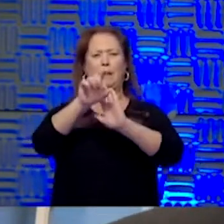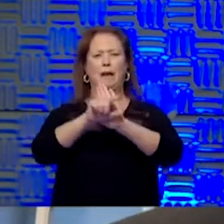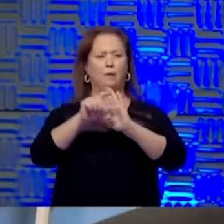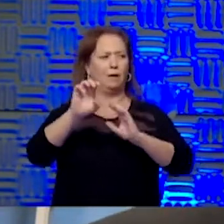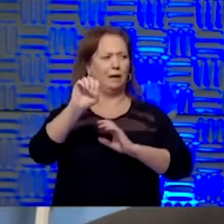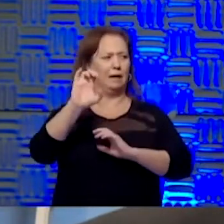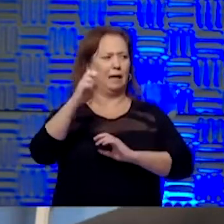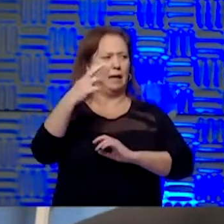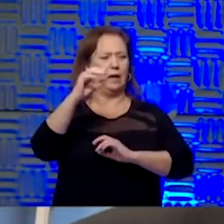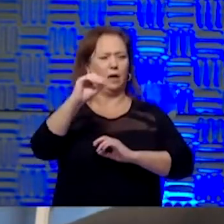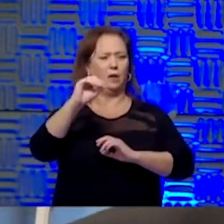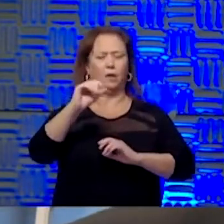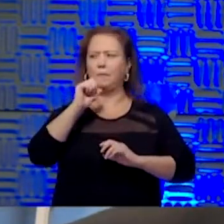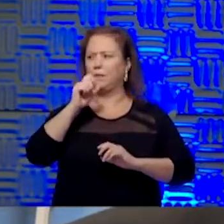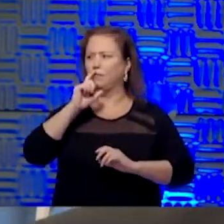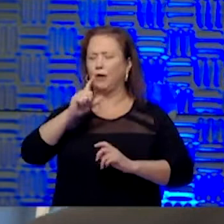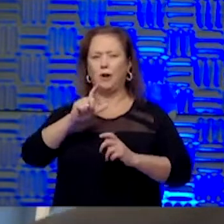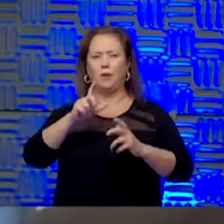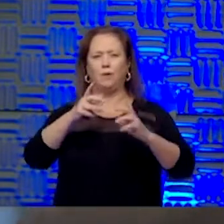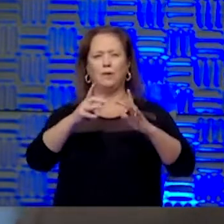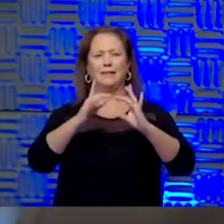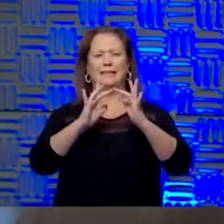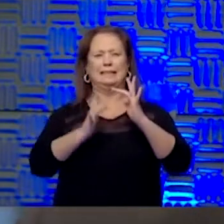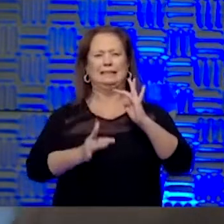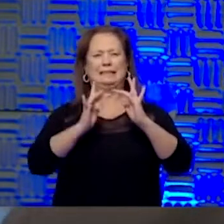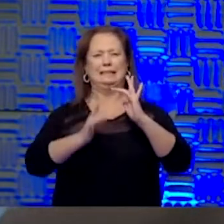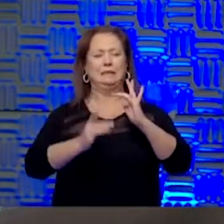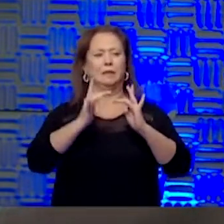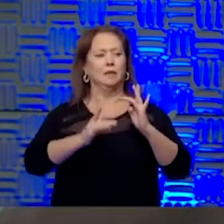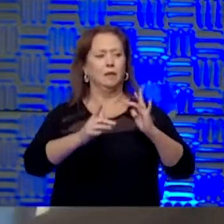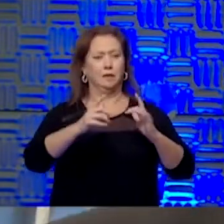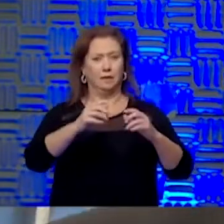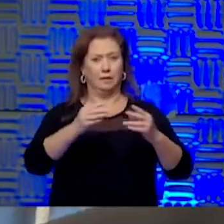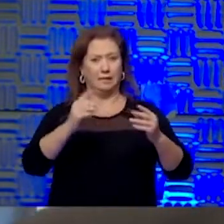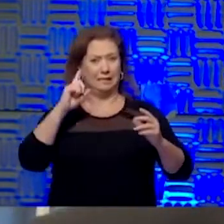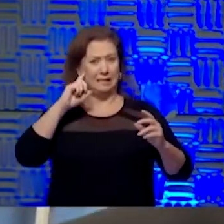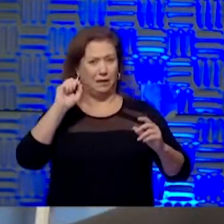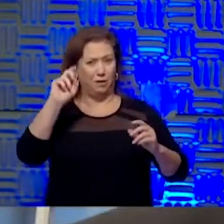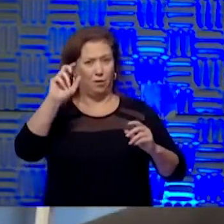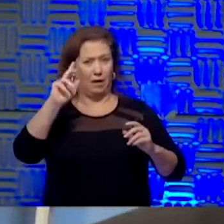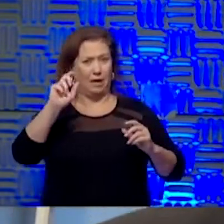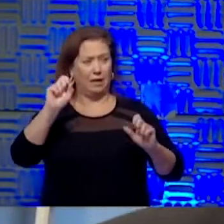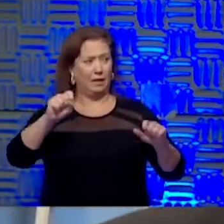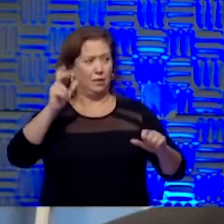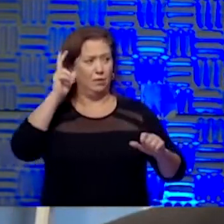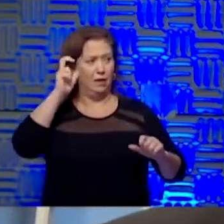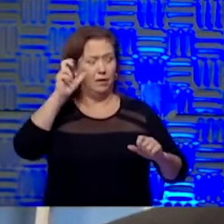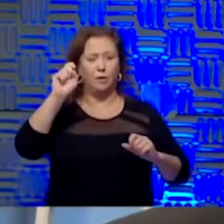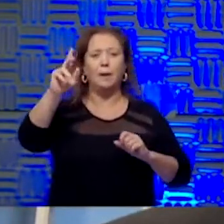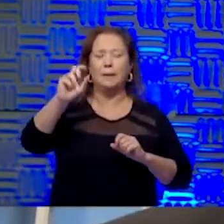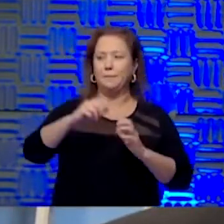I'm not sure what's causing that. Stuff. Understand? Does it sound okay to our listening audience? Okay.